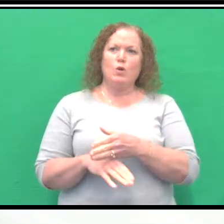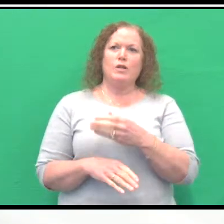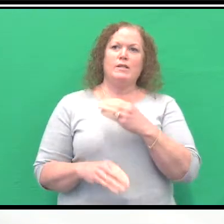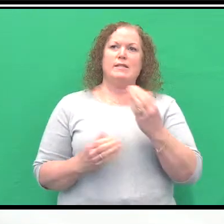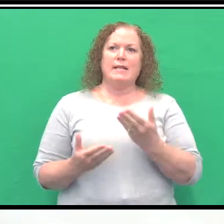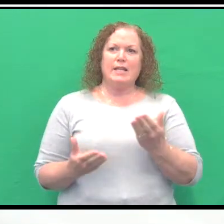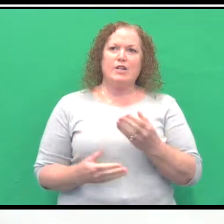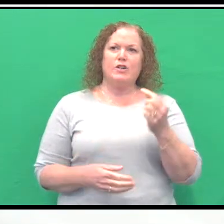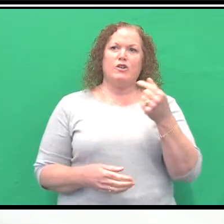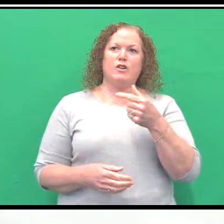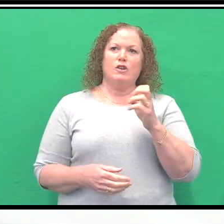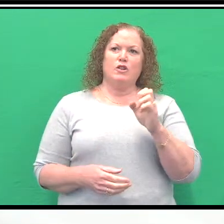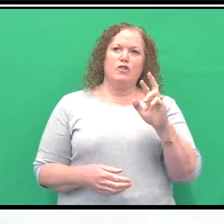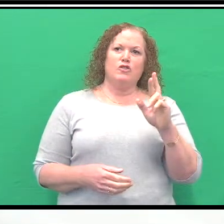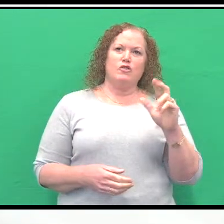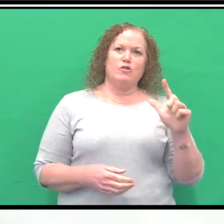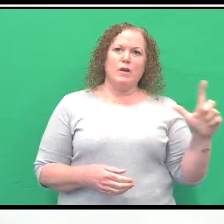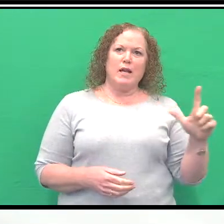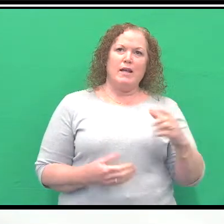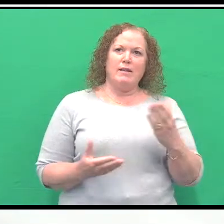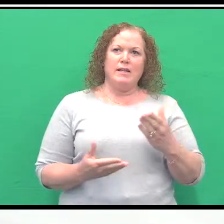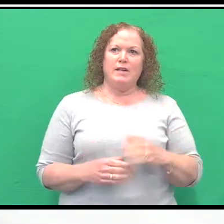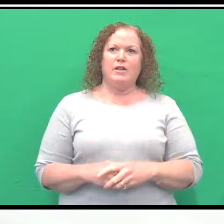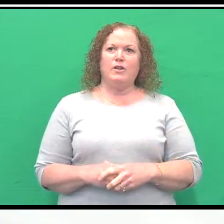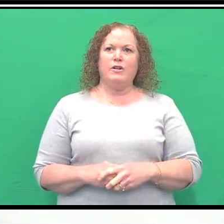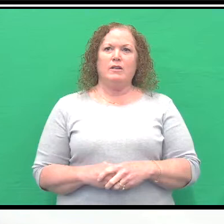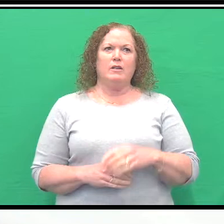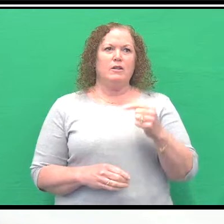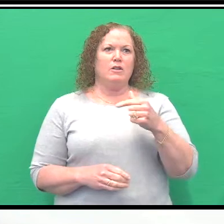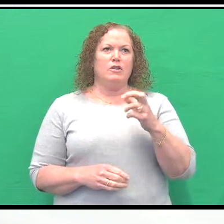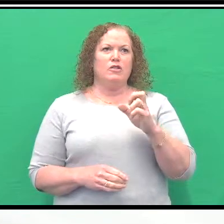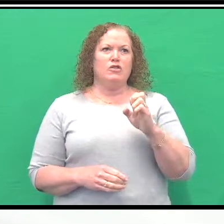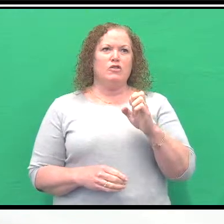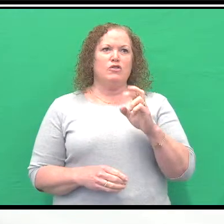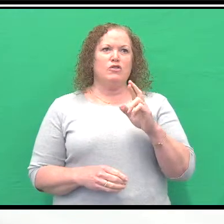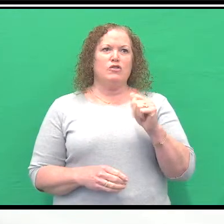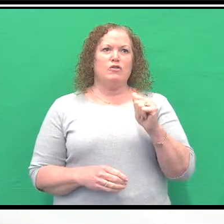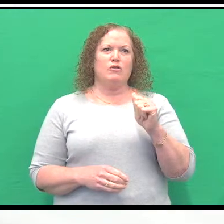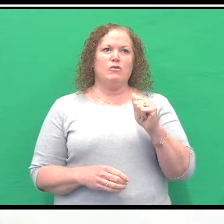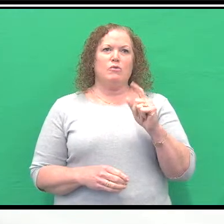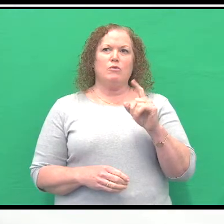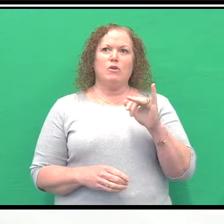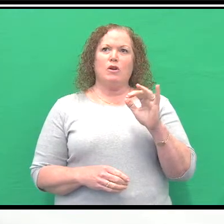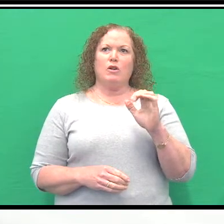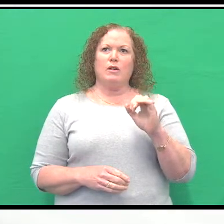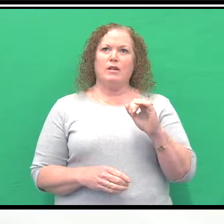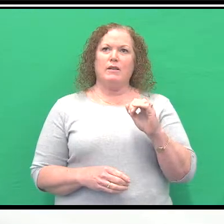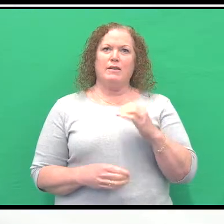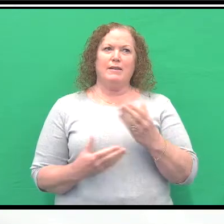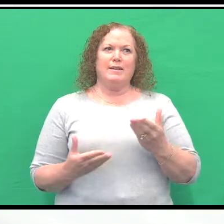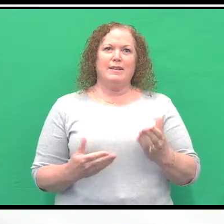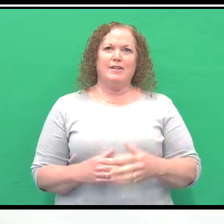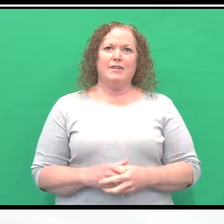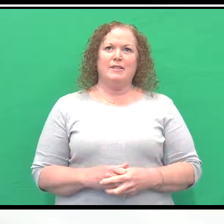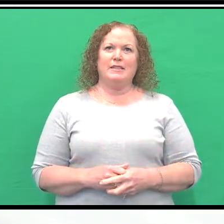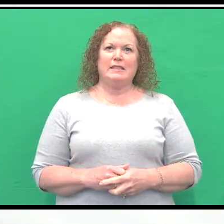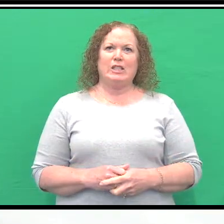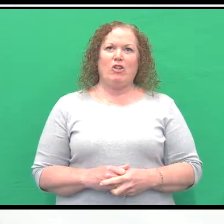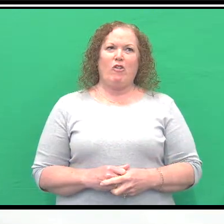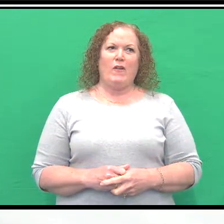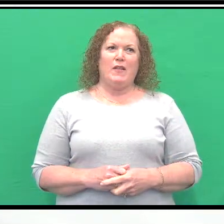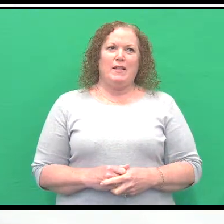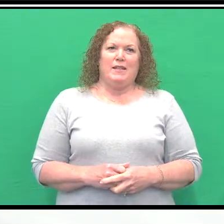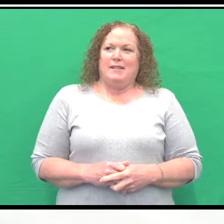Member Girardi. Thank you. Would you Oh, please and I'm stand for sorry, the Pledge of Allegiance, Two more. as led by our student board member, Sophia